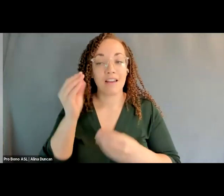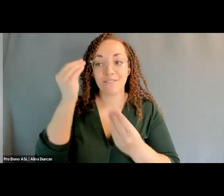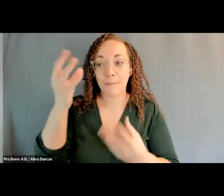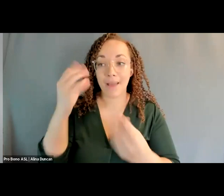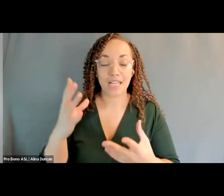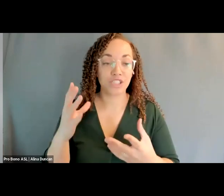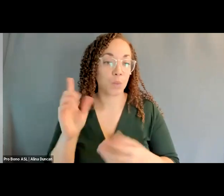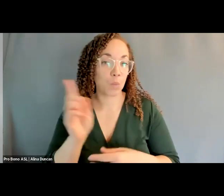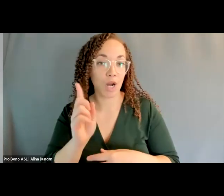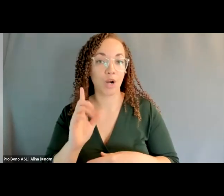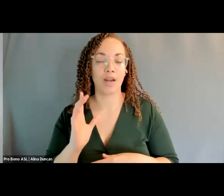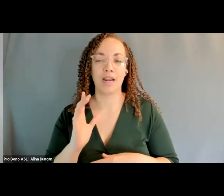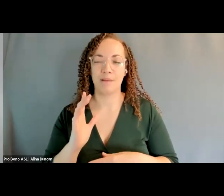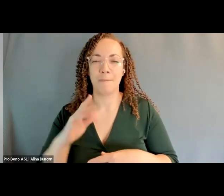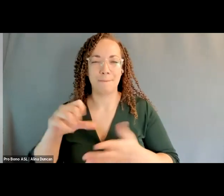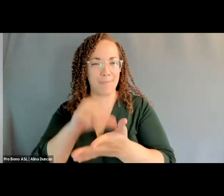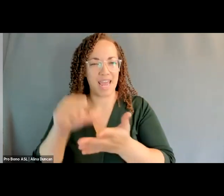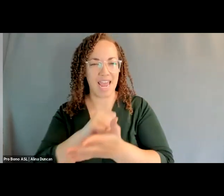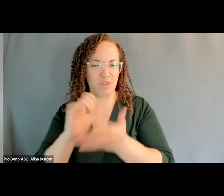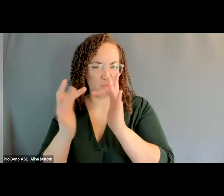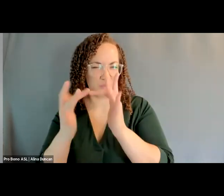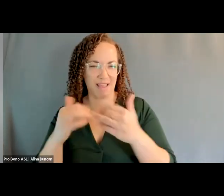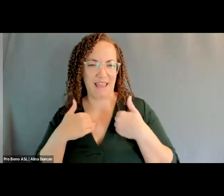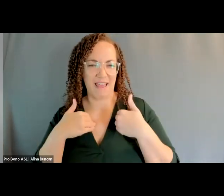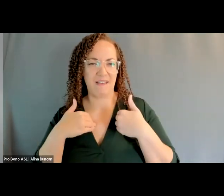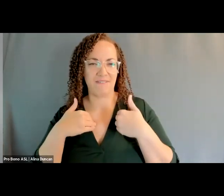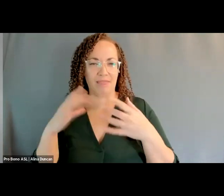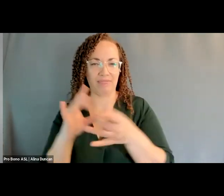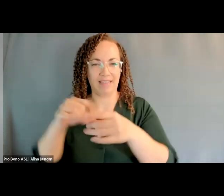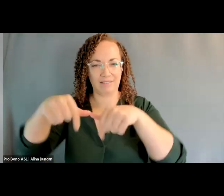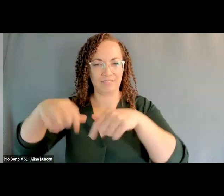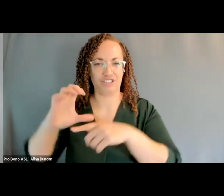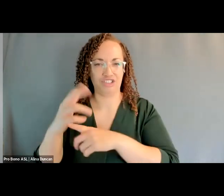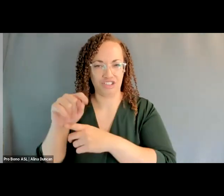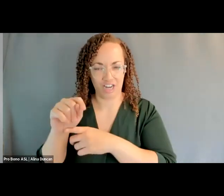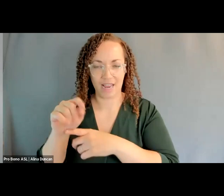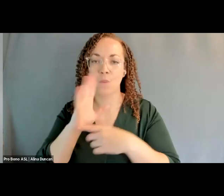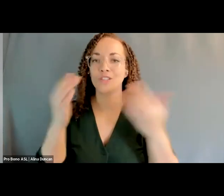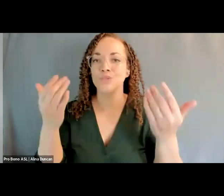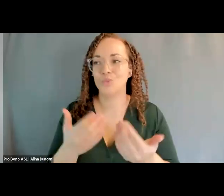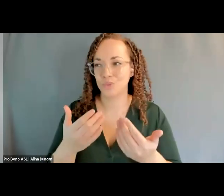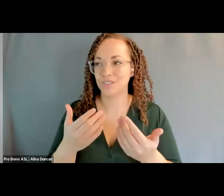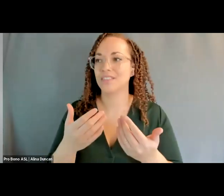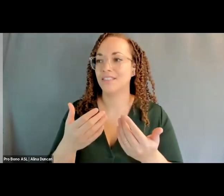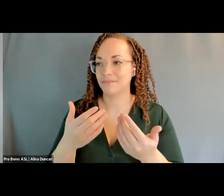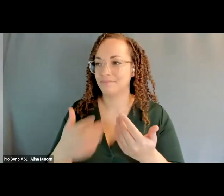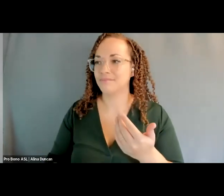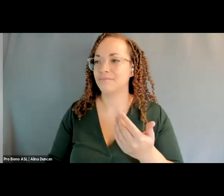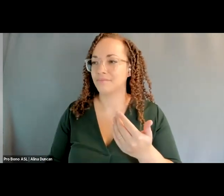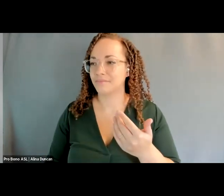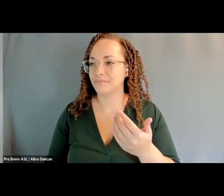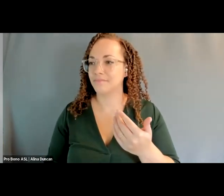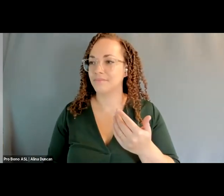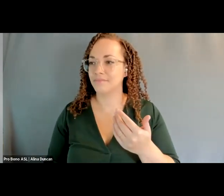brief, I'll introduce Paul Boden, who's the executive director of Western Regional Advocacy Project, who we'll be hearing from later